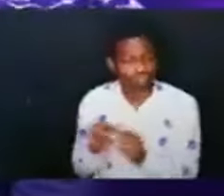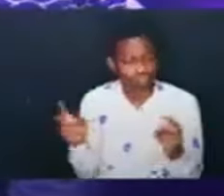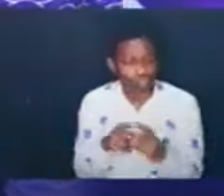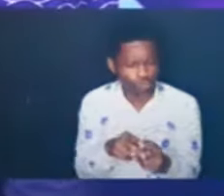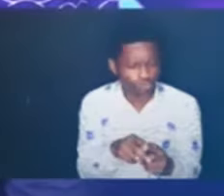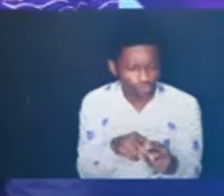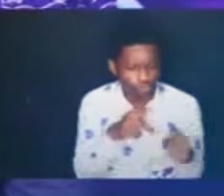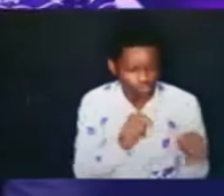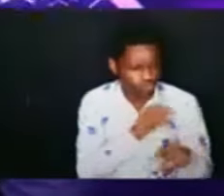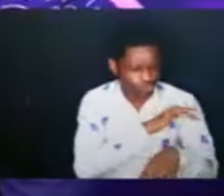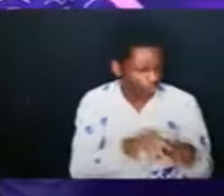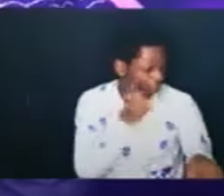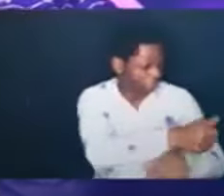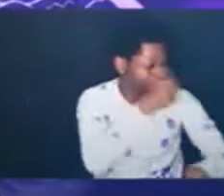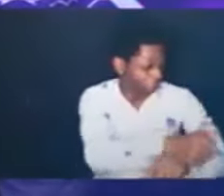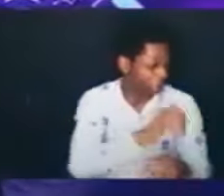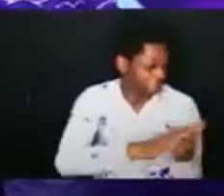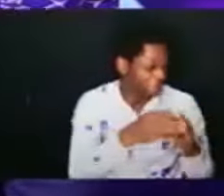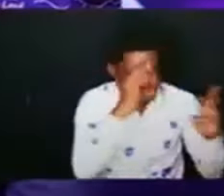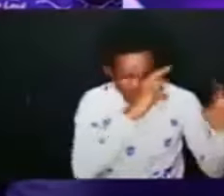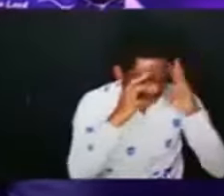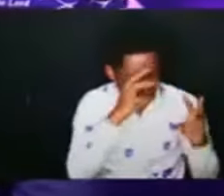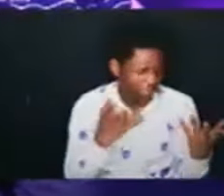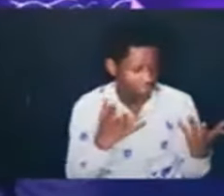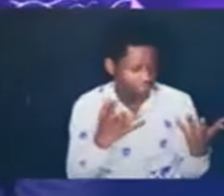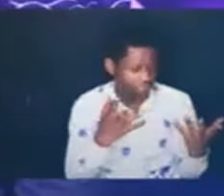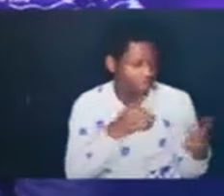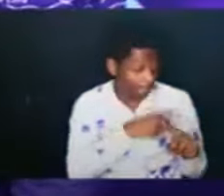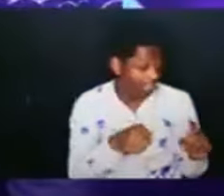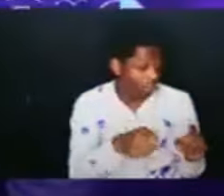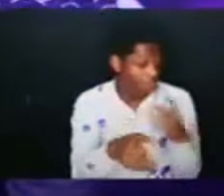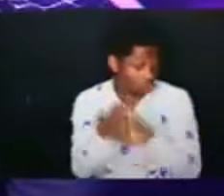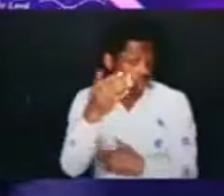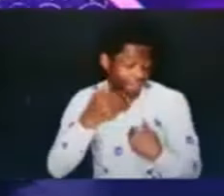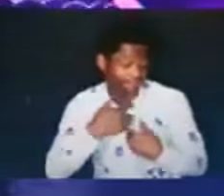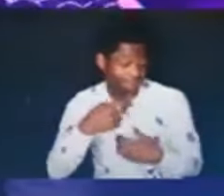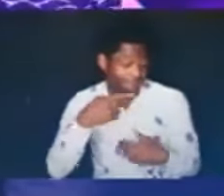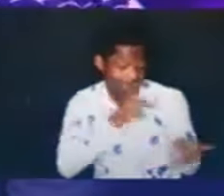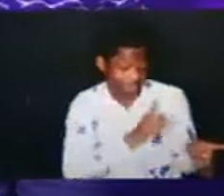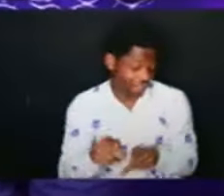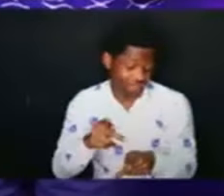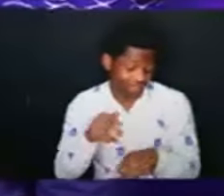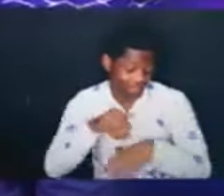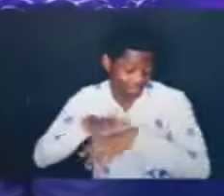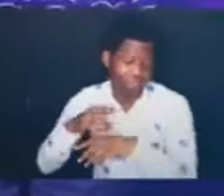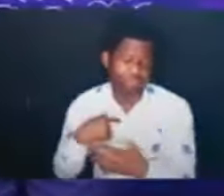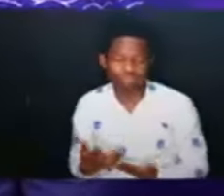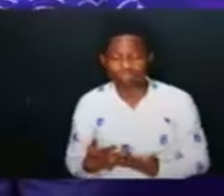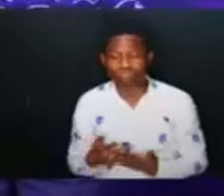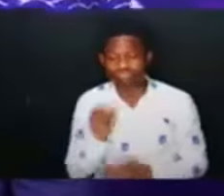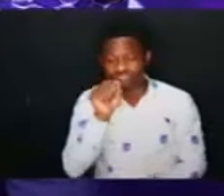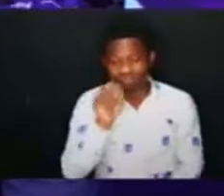emfu mo homo ho se moton me eba ha efri se enkwagye enti no nyankopon soma me edi monim." Let me jump to